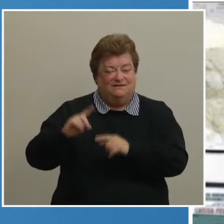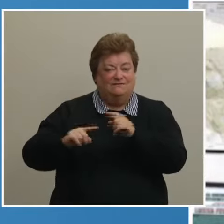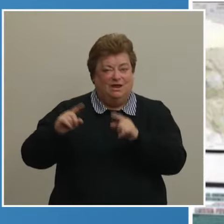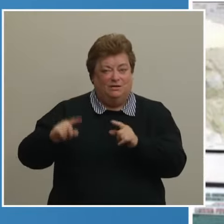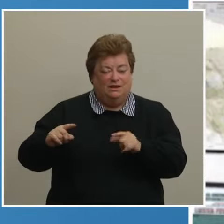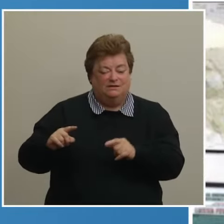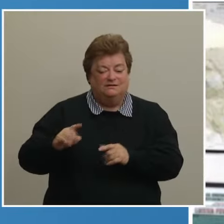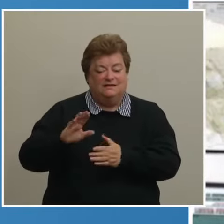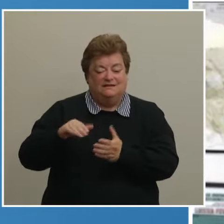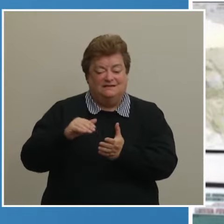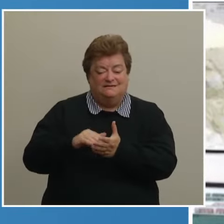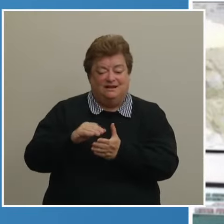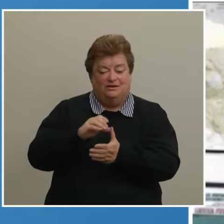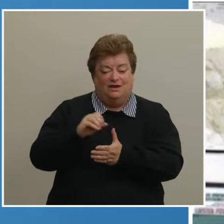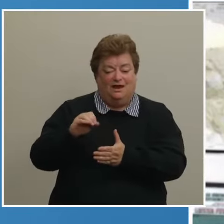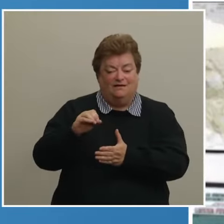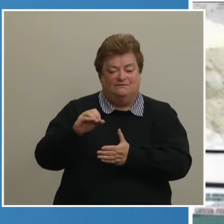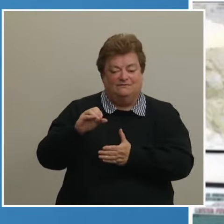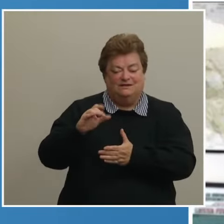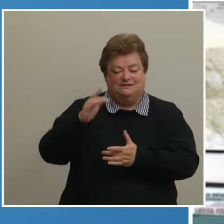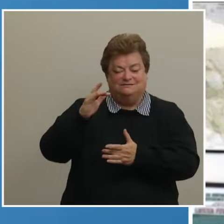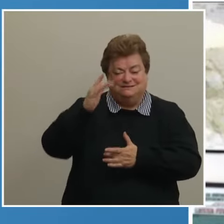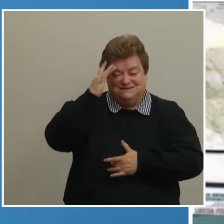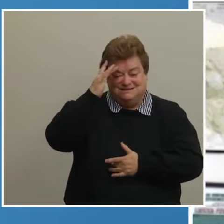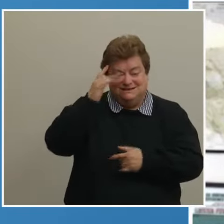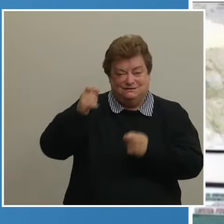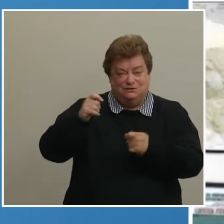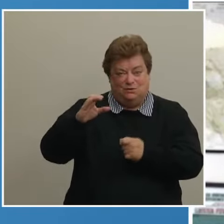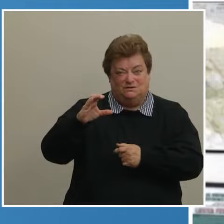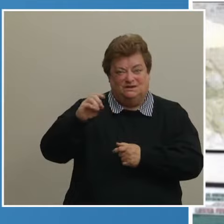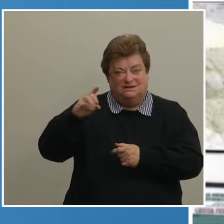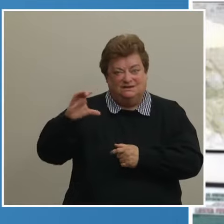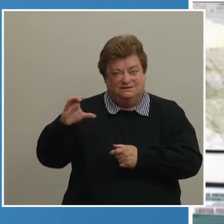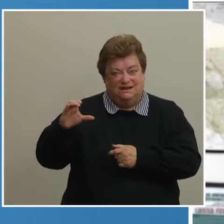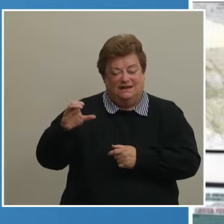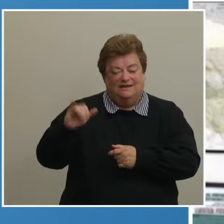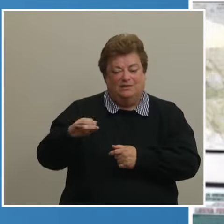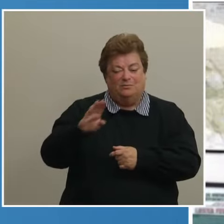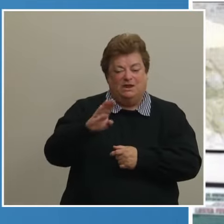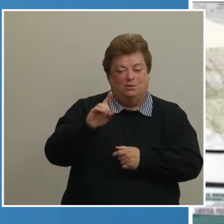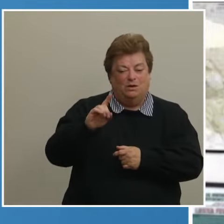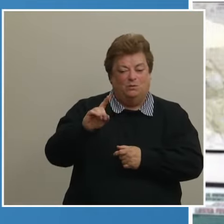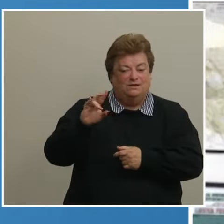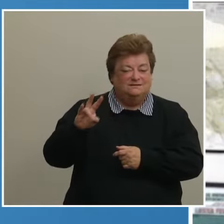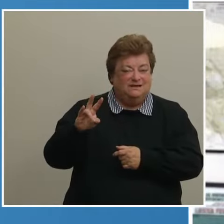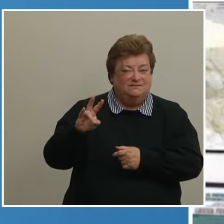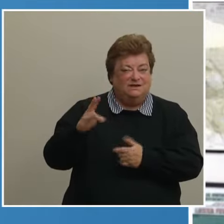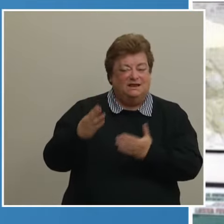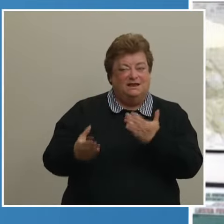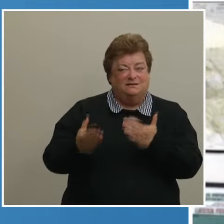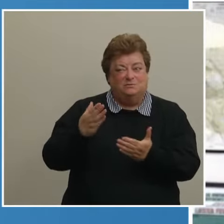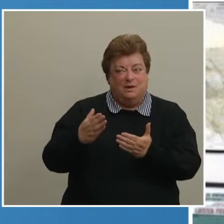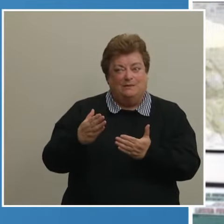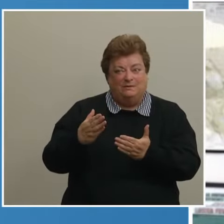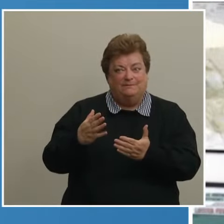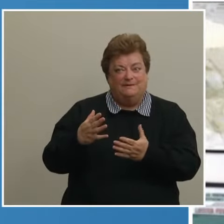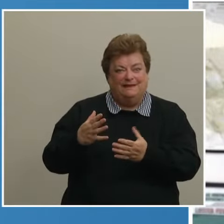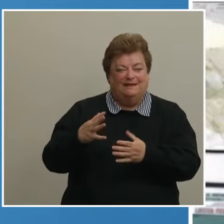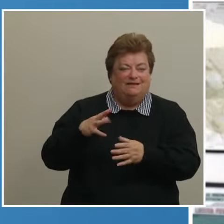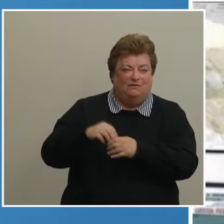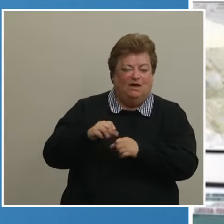Centers for Disease Control estimates at this point B117 probably makes up the majority